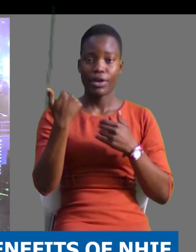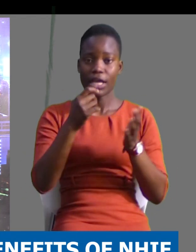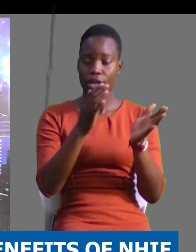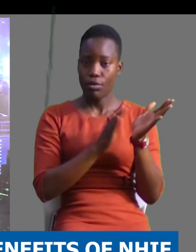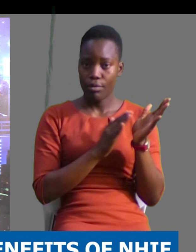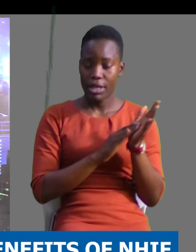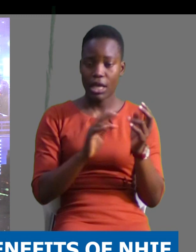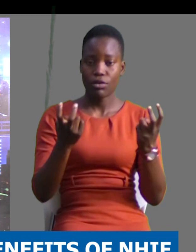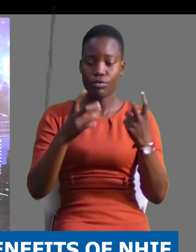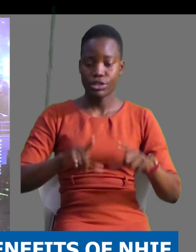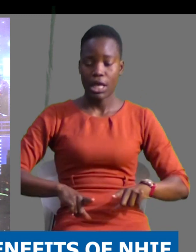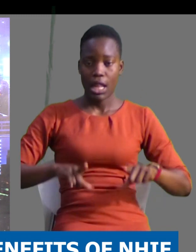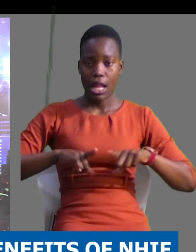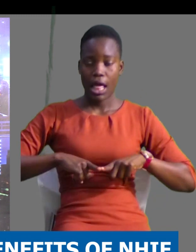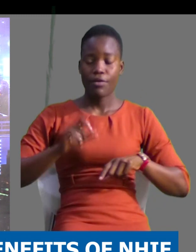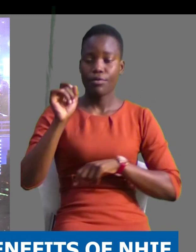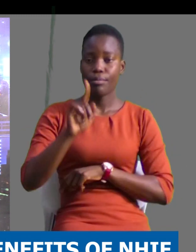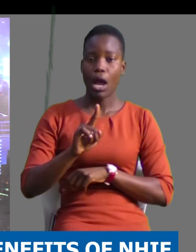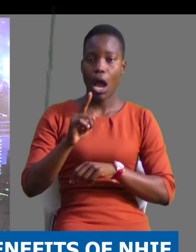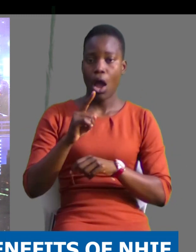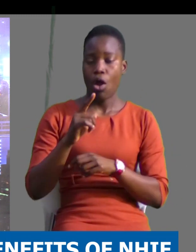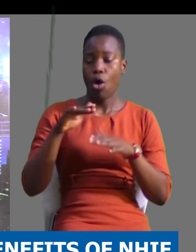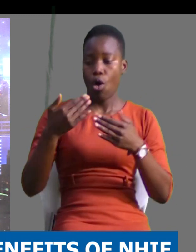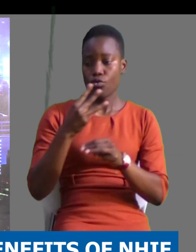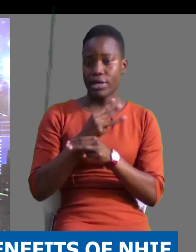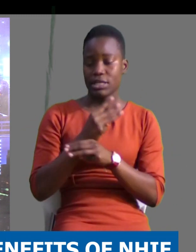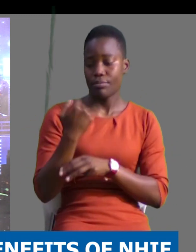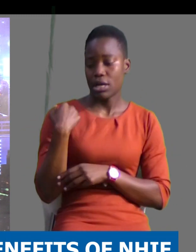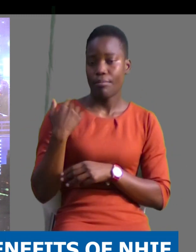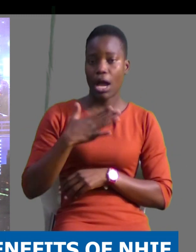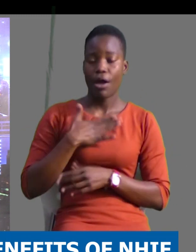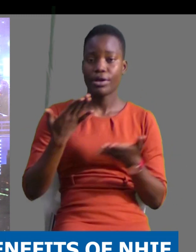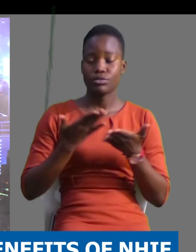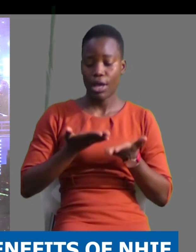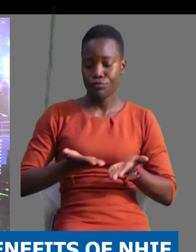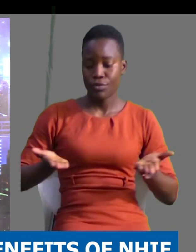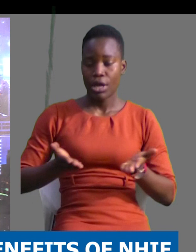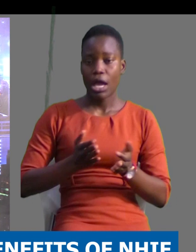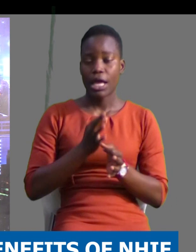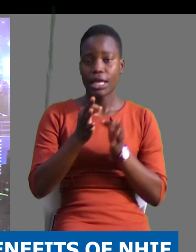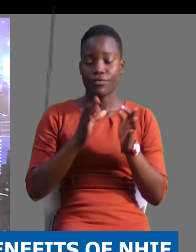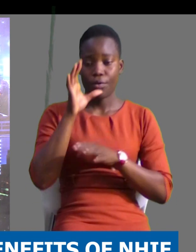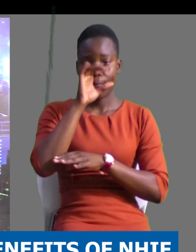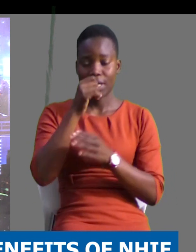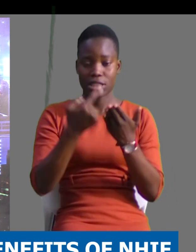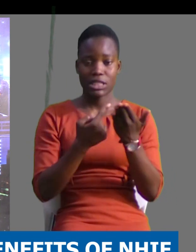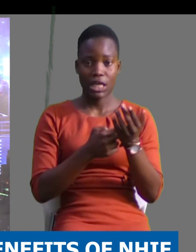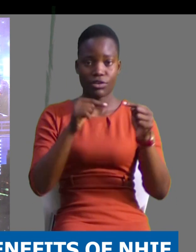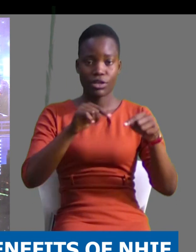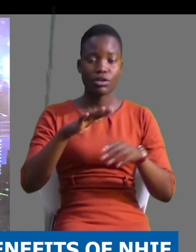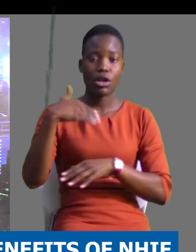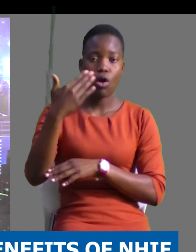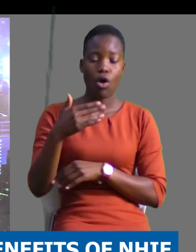comments and you're watching live, do SMS us or WhatsApp us. The numbers are on your screen. Of course, if by any chance you miss